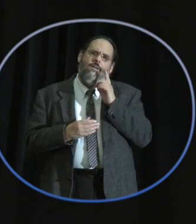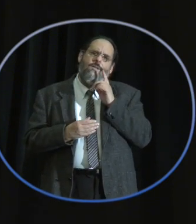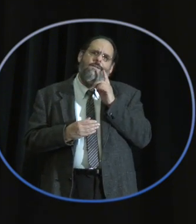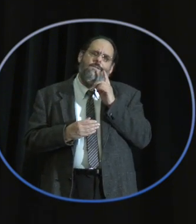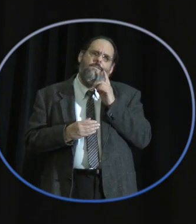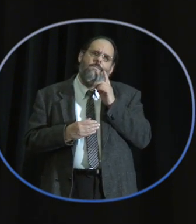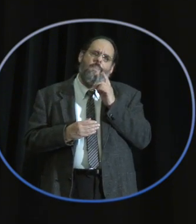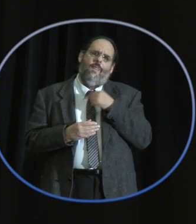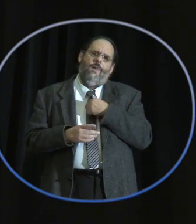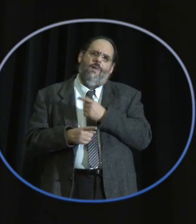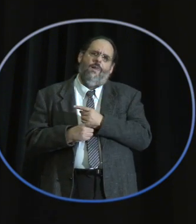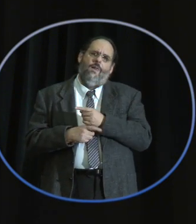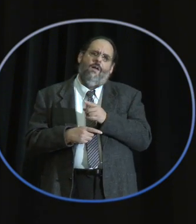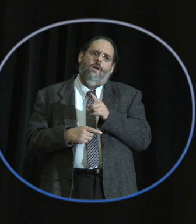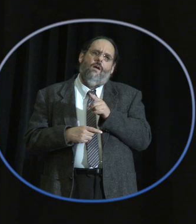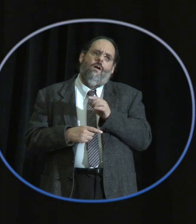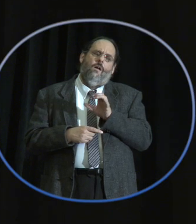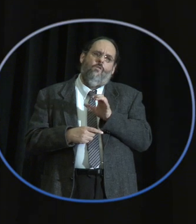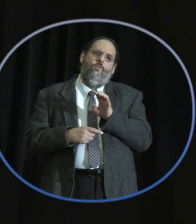I have this right,